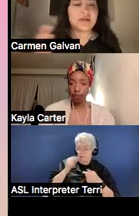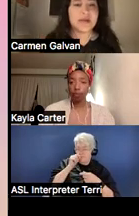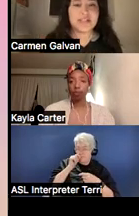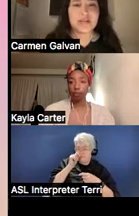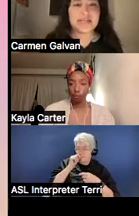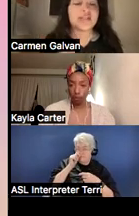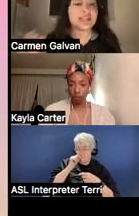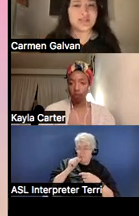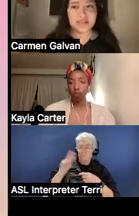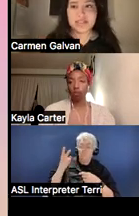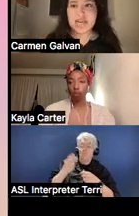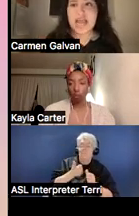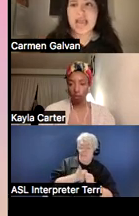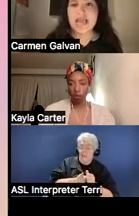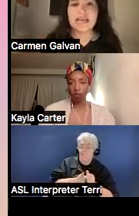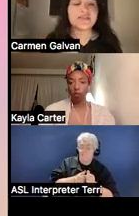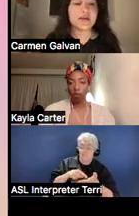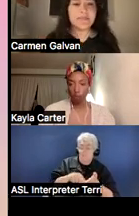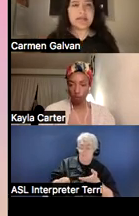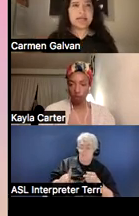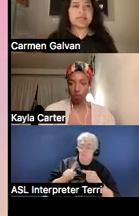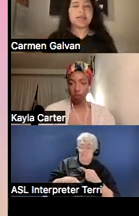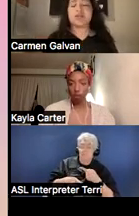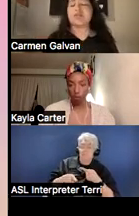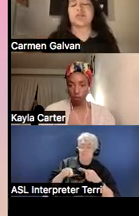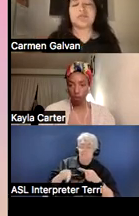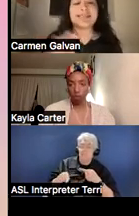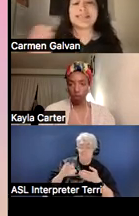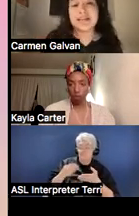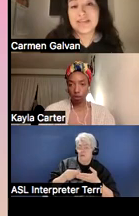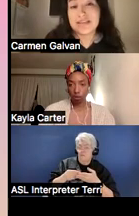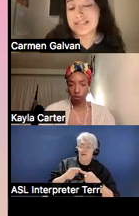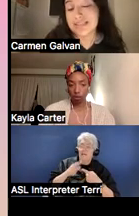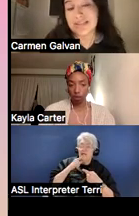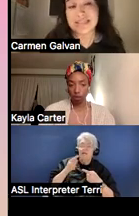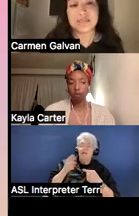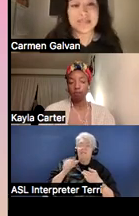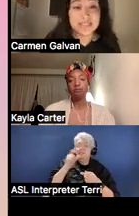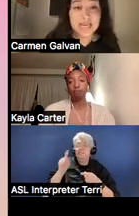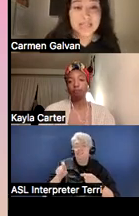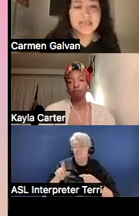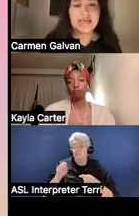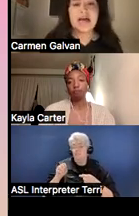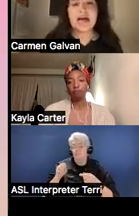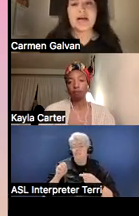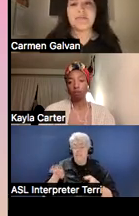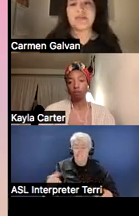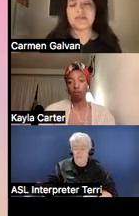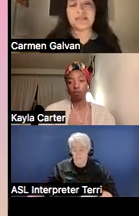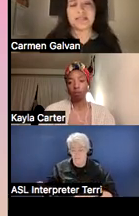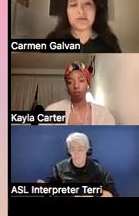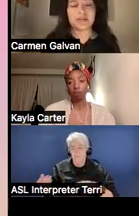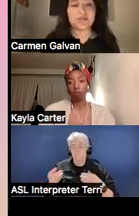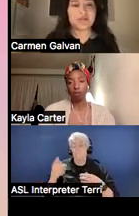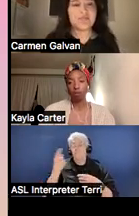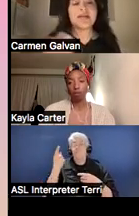of every paycheck into this fund. And if somebody has been through, it doesn't even necessarily need to be a death. If